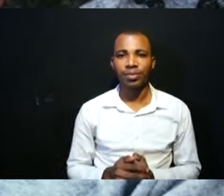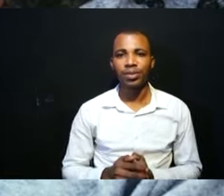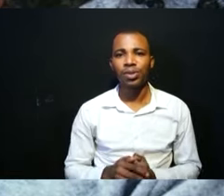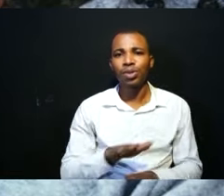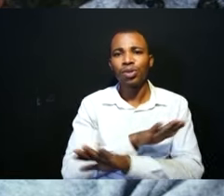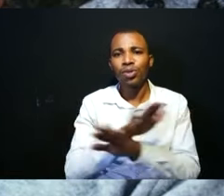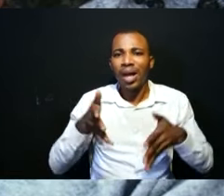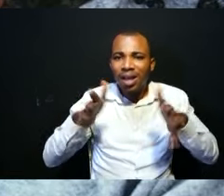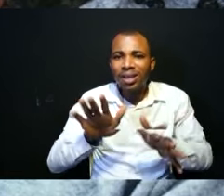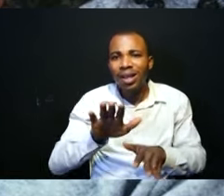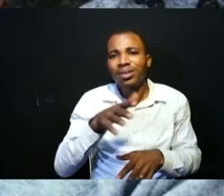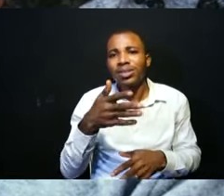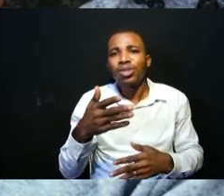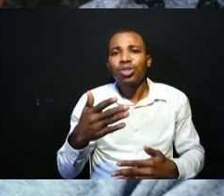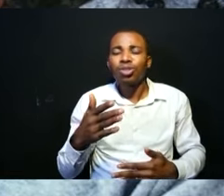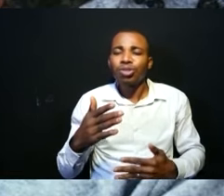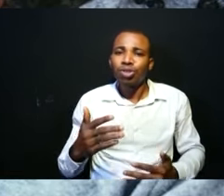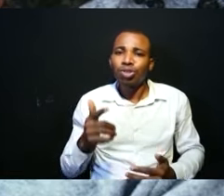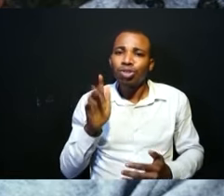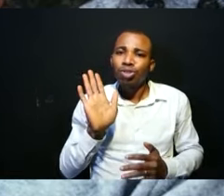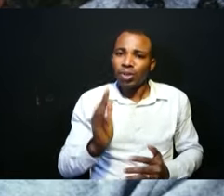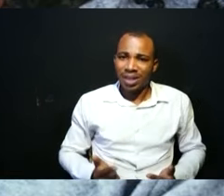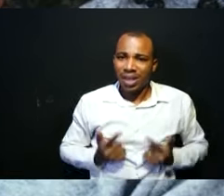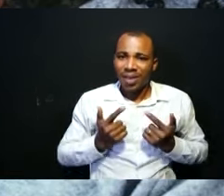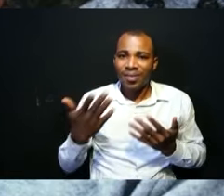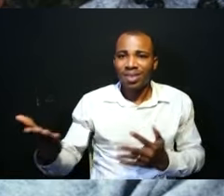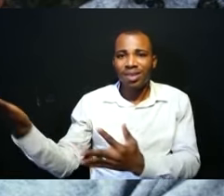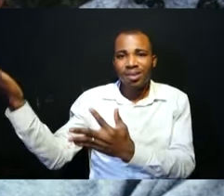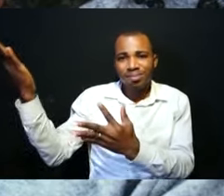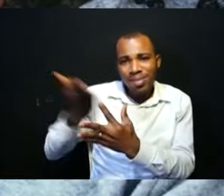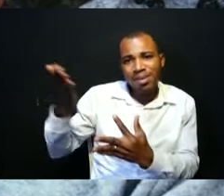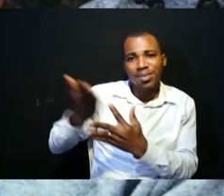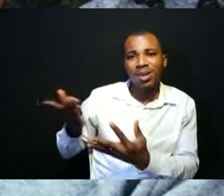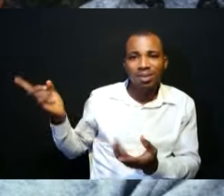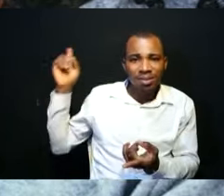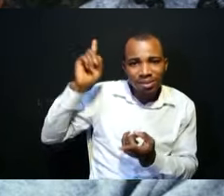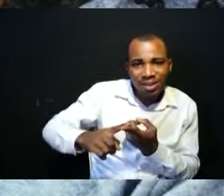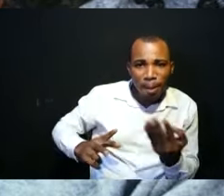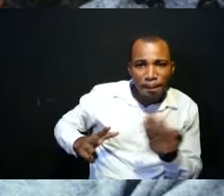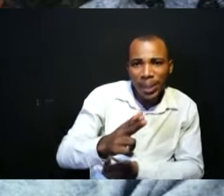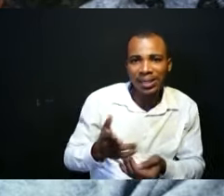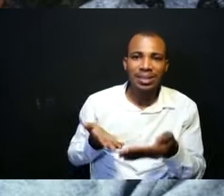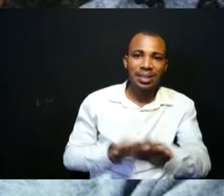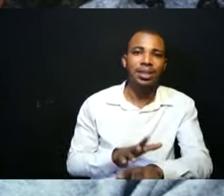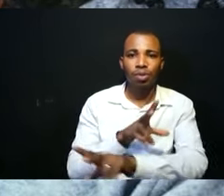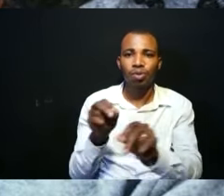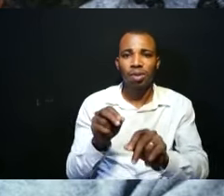Don't allow things to terminate life. You are more precious and superior